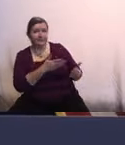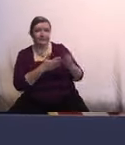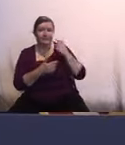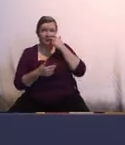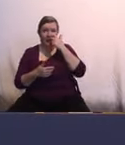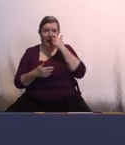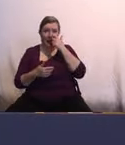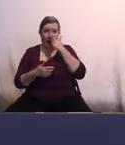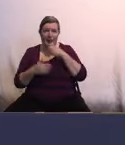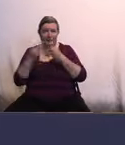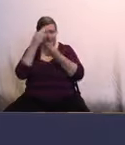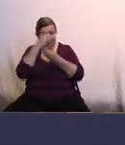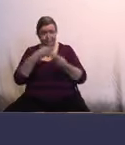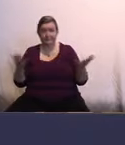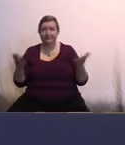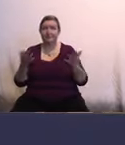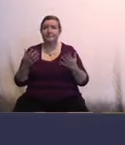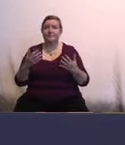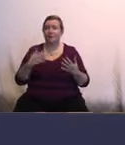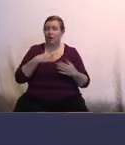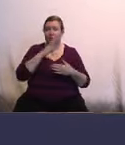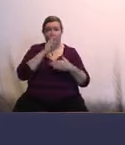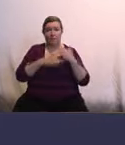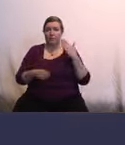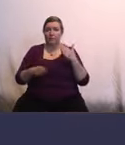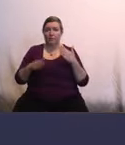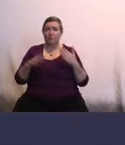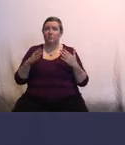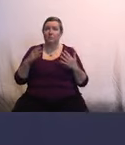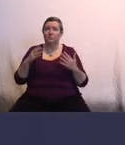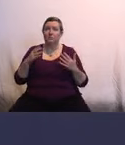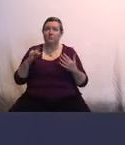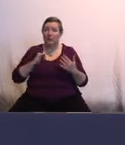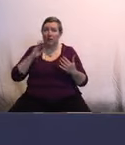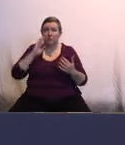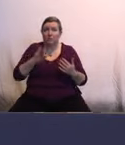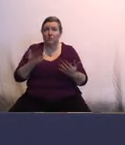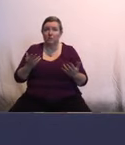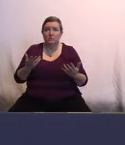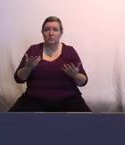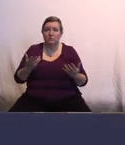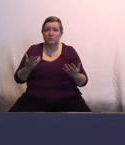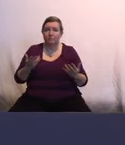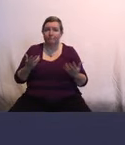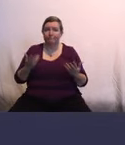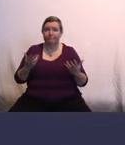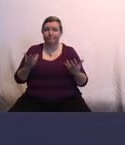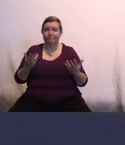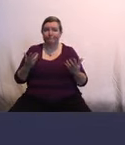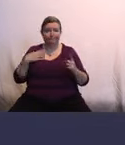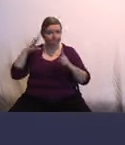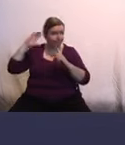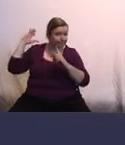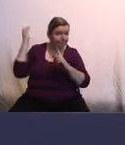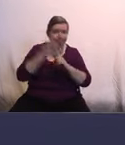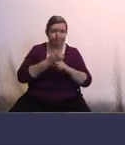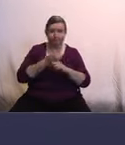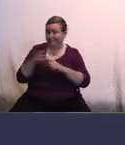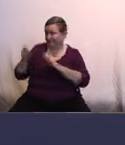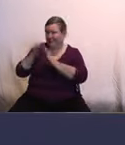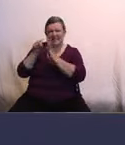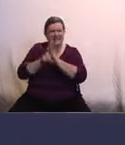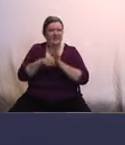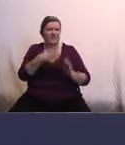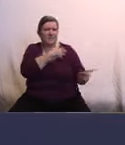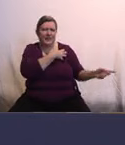I will, with great humility, play for 30 seconds the role of Pat Callahan and just make 3 points. We may have some light